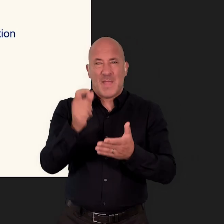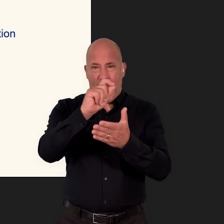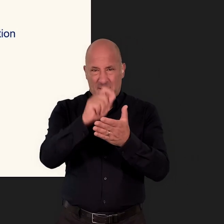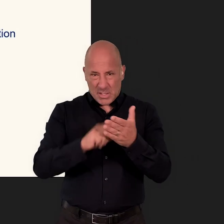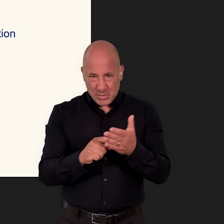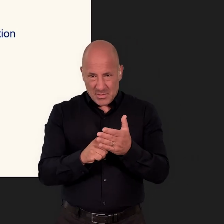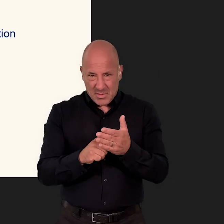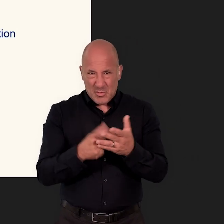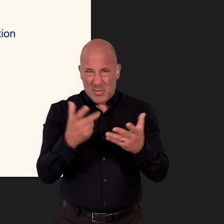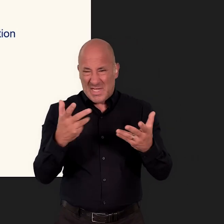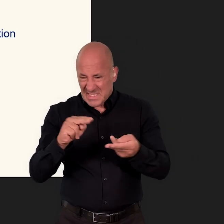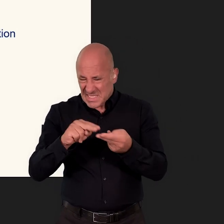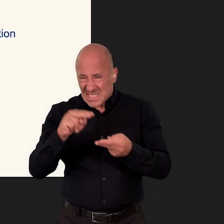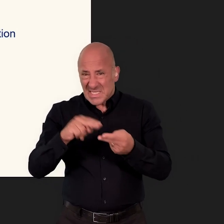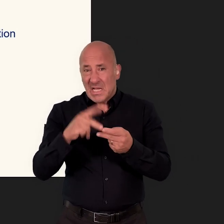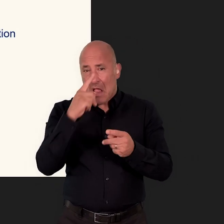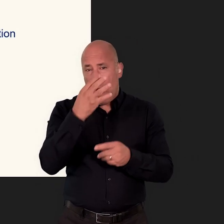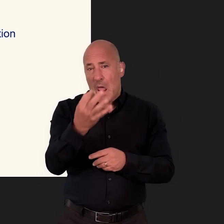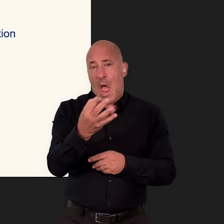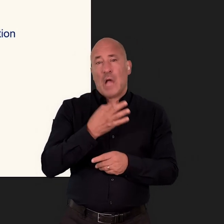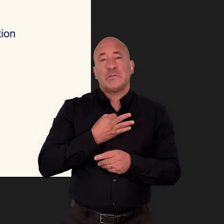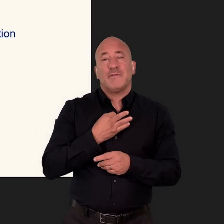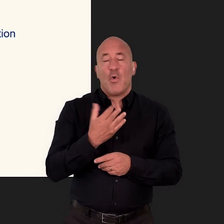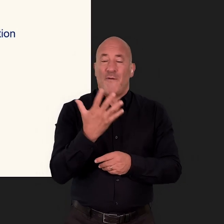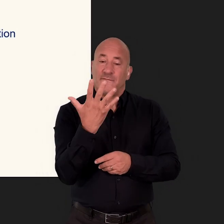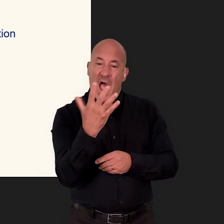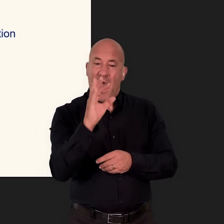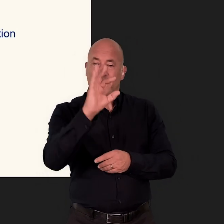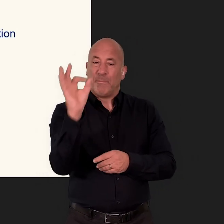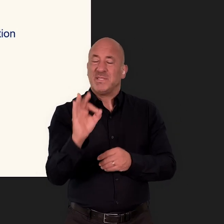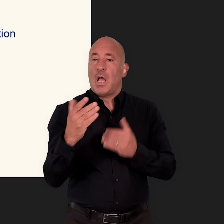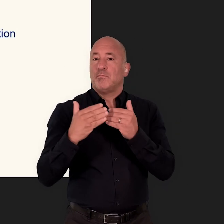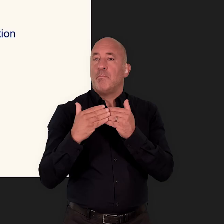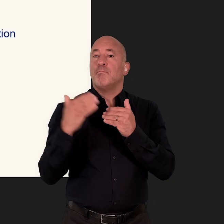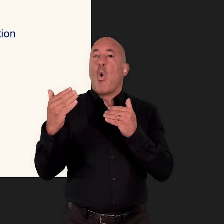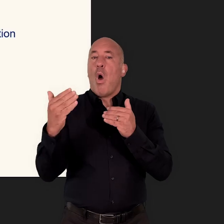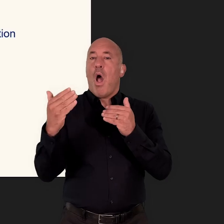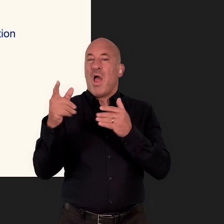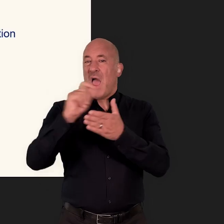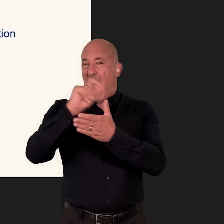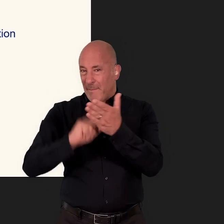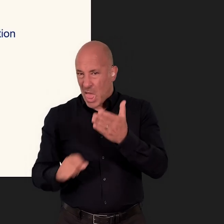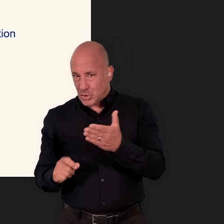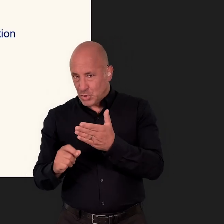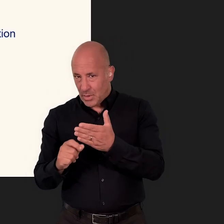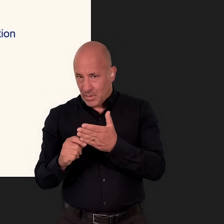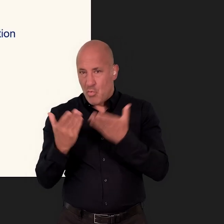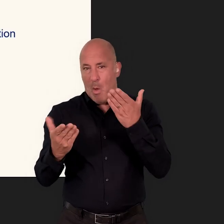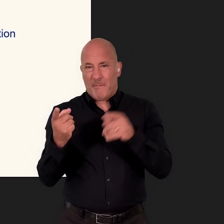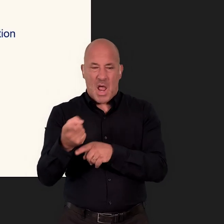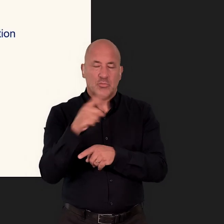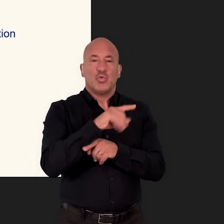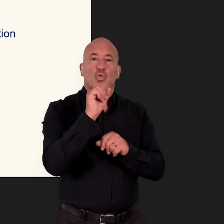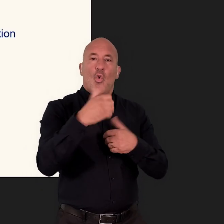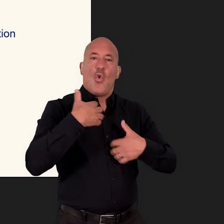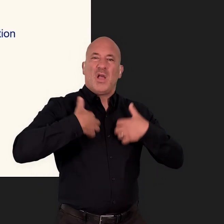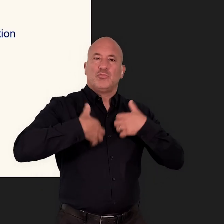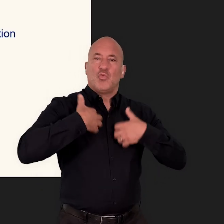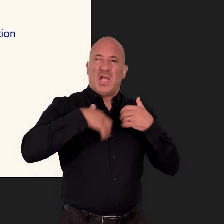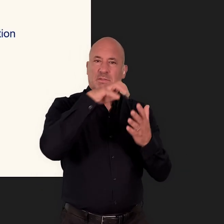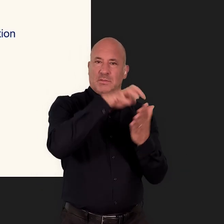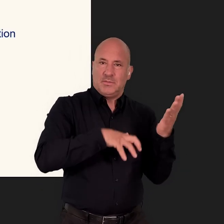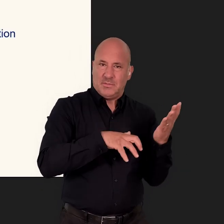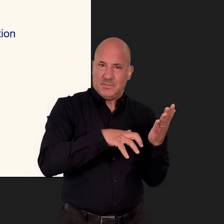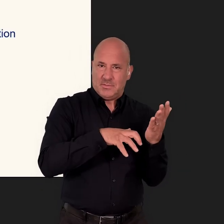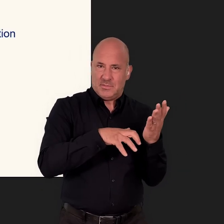To support with your application, you can apply for up to 5% more funding in your application from the amount detailed in